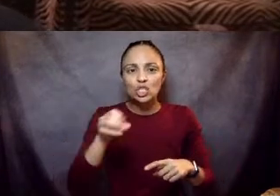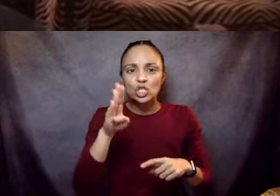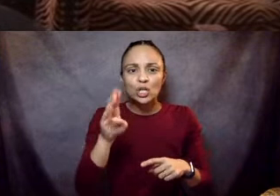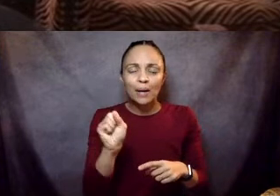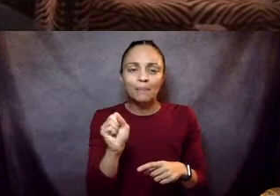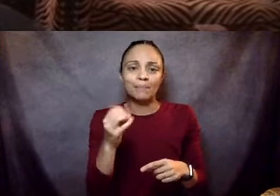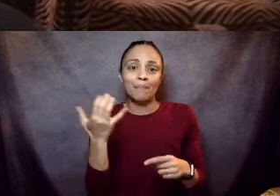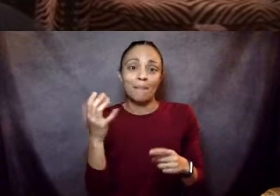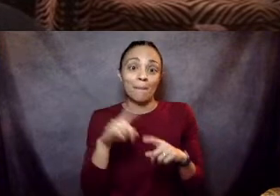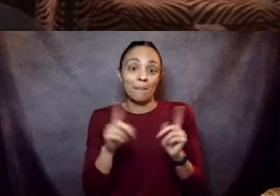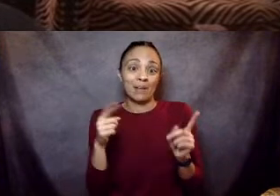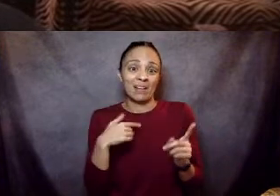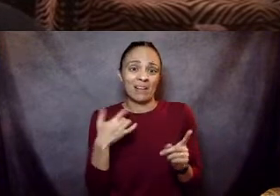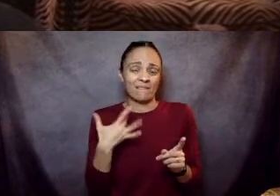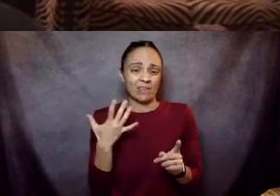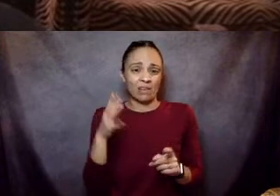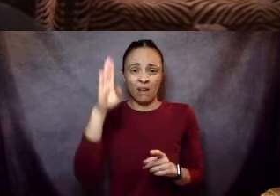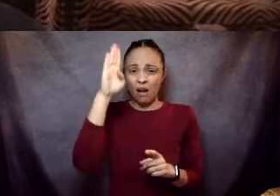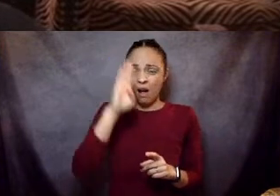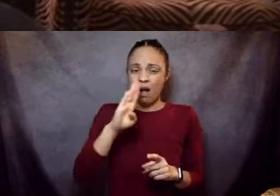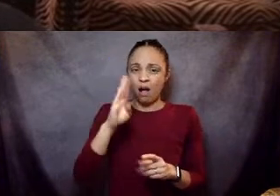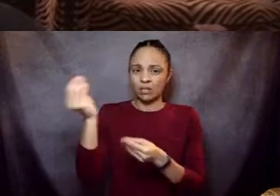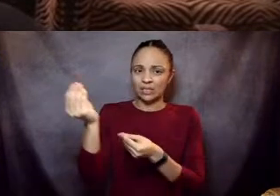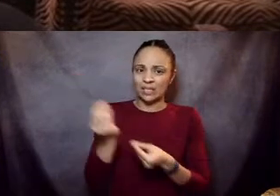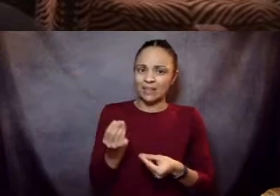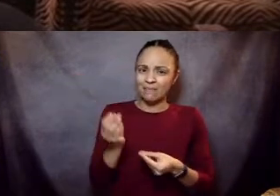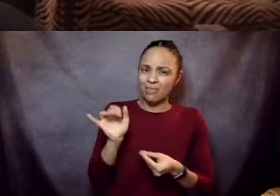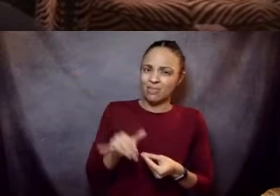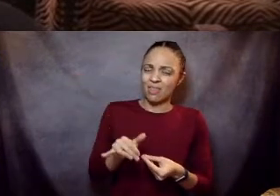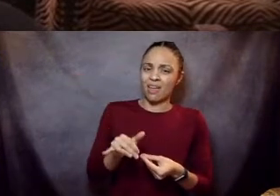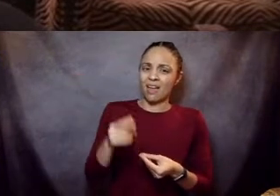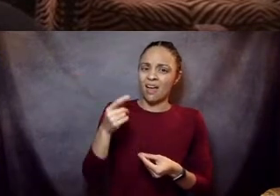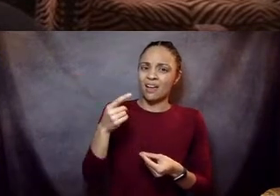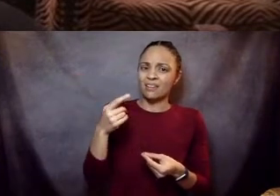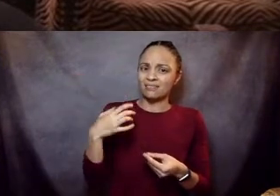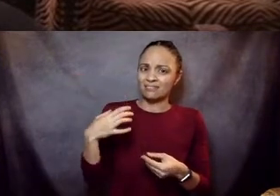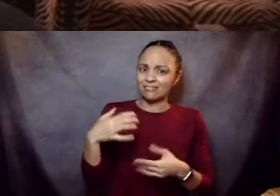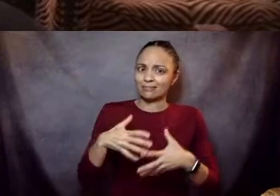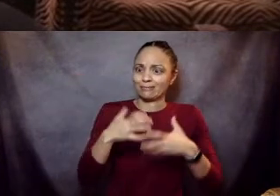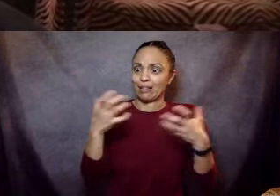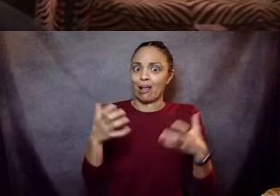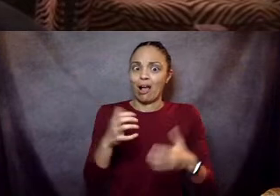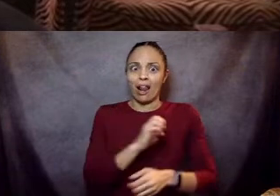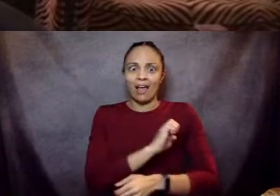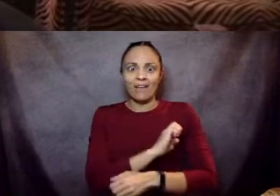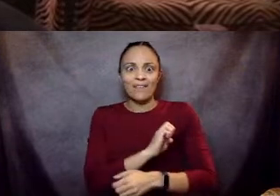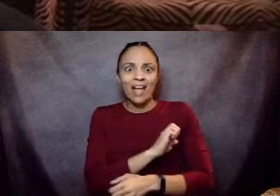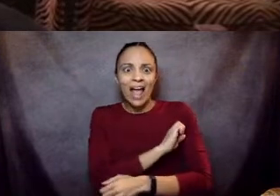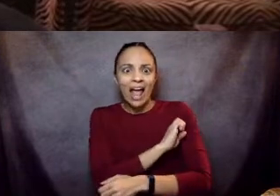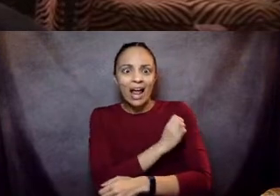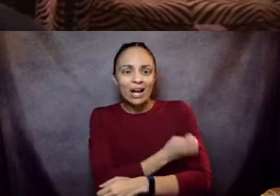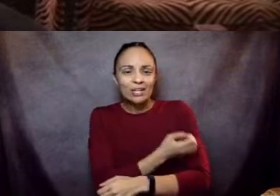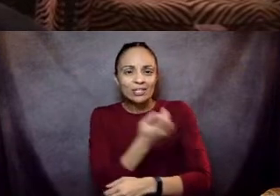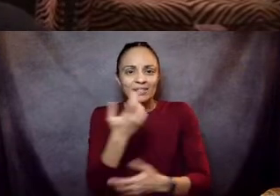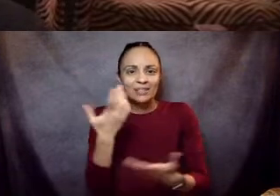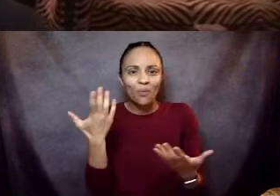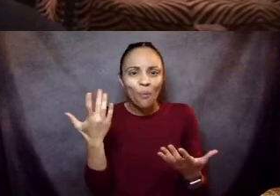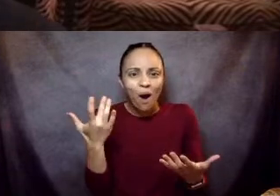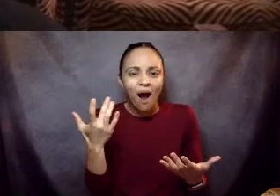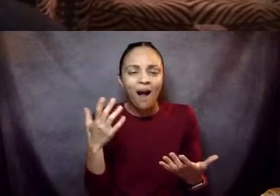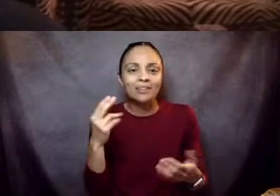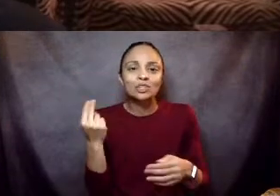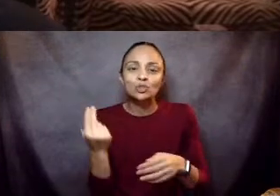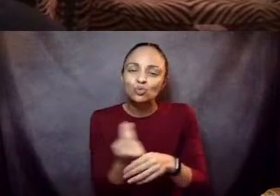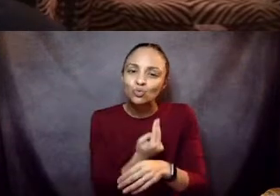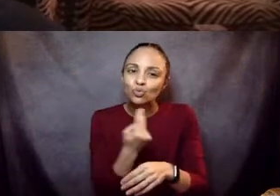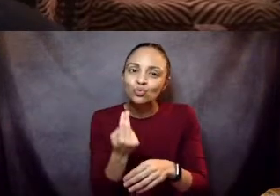had me here for a reason. He gave me all this energy for a reason, right? And so I use it until I just all the